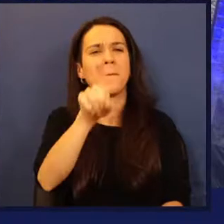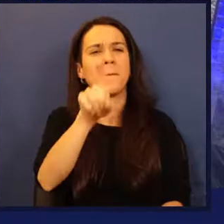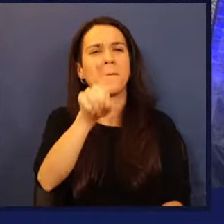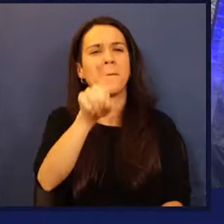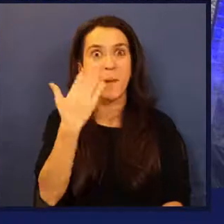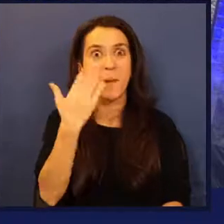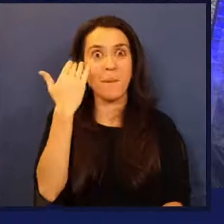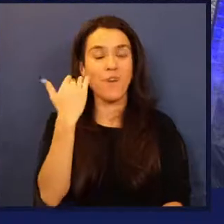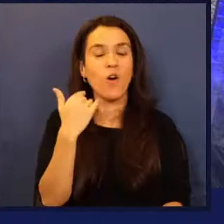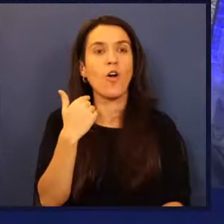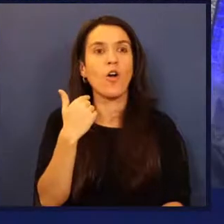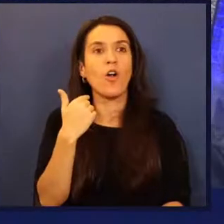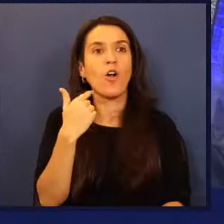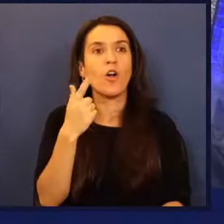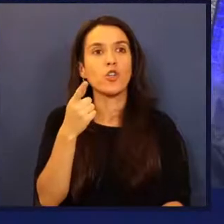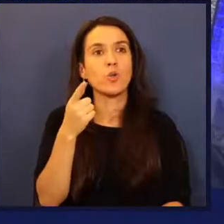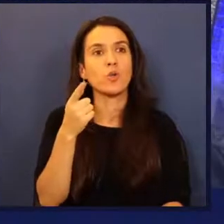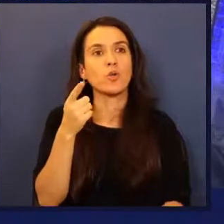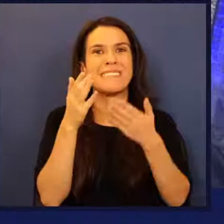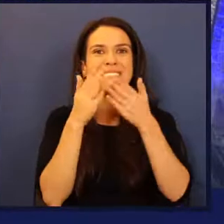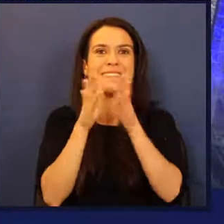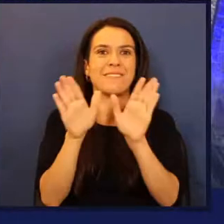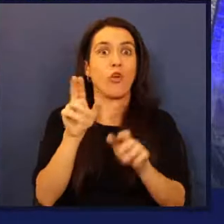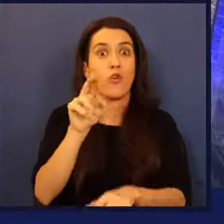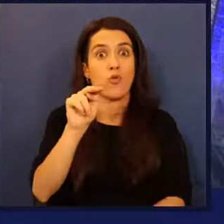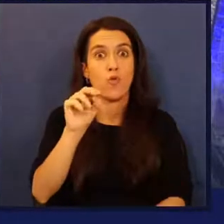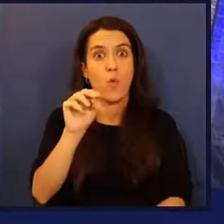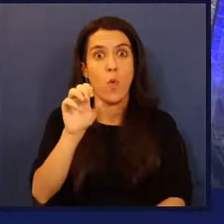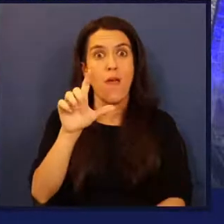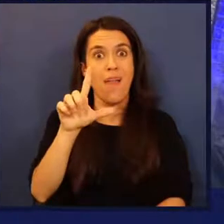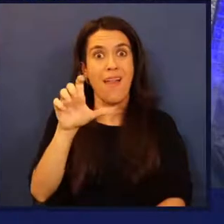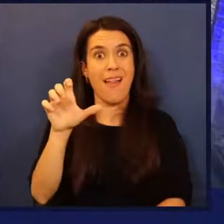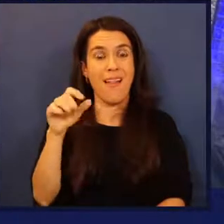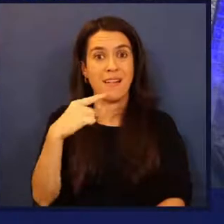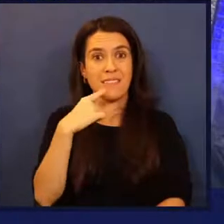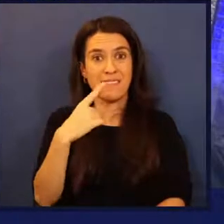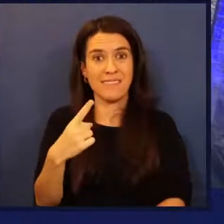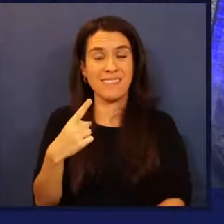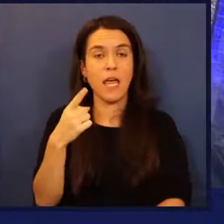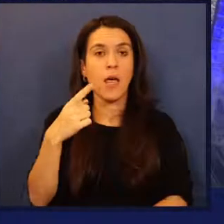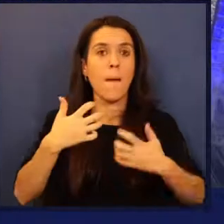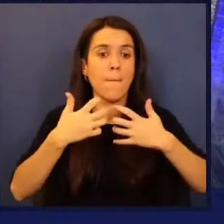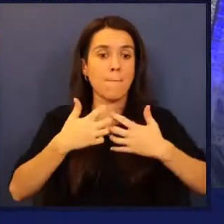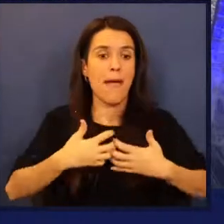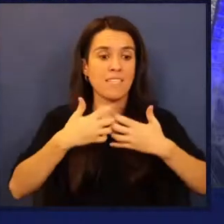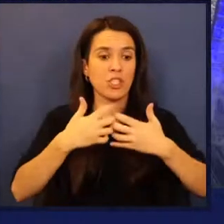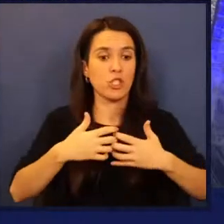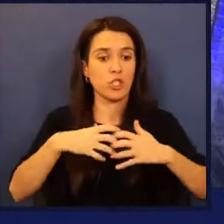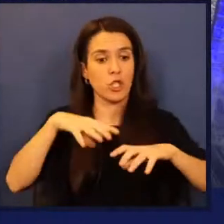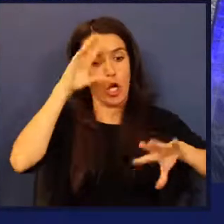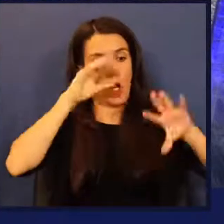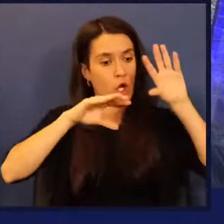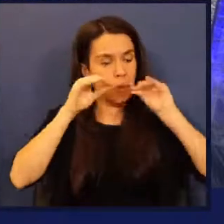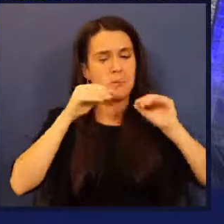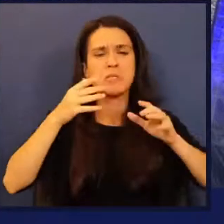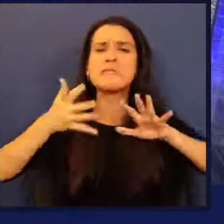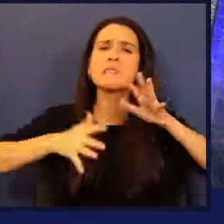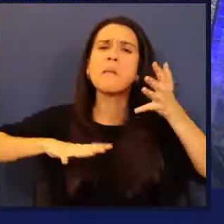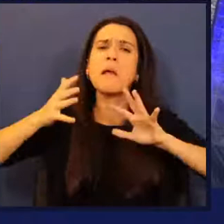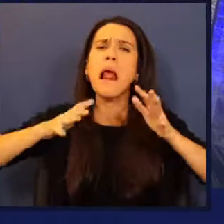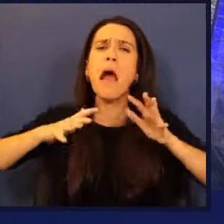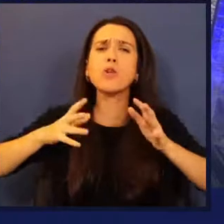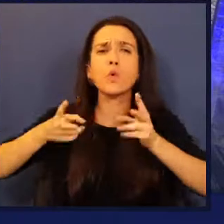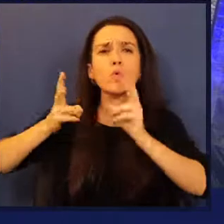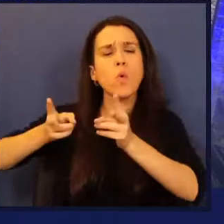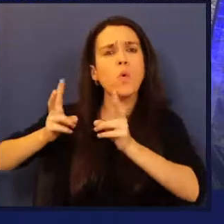Noelle, that machine learning might not be that different from regular software engineering. It does get a